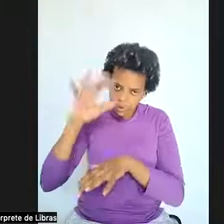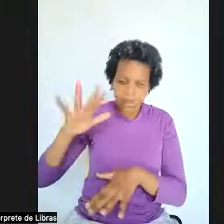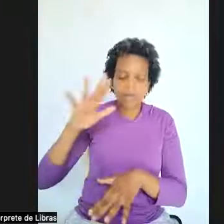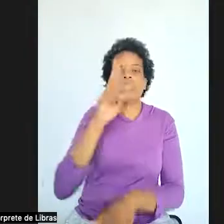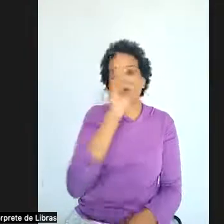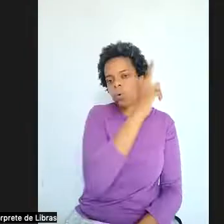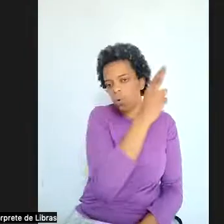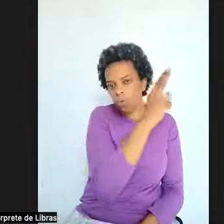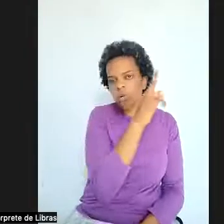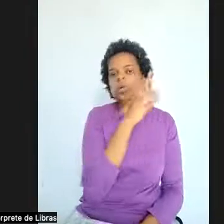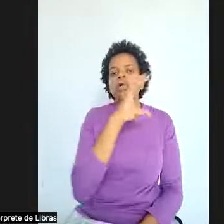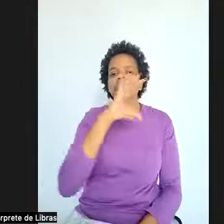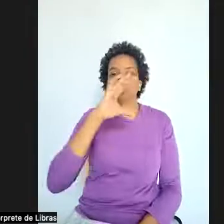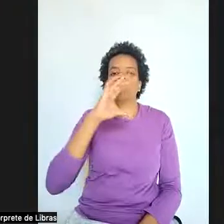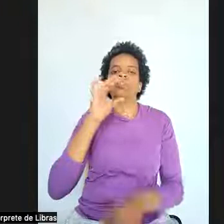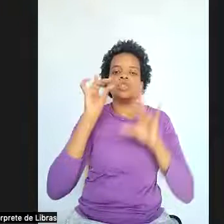from South America,